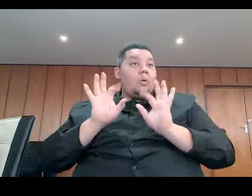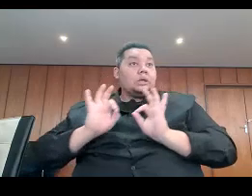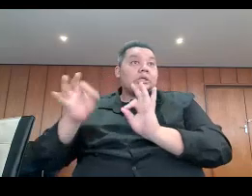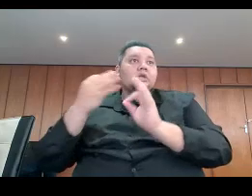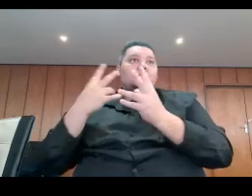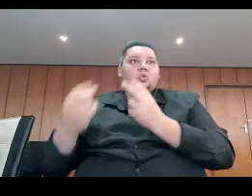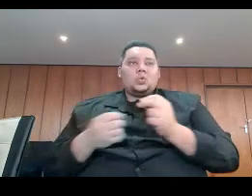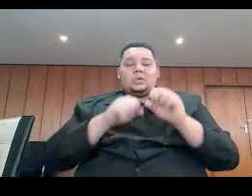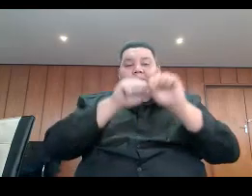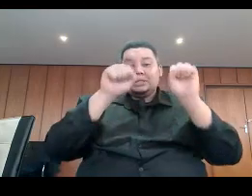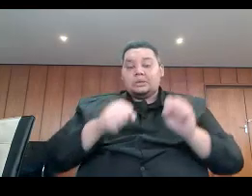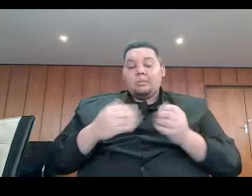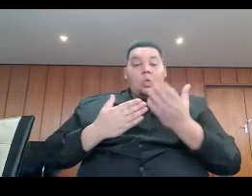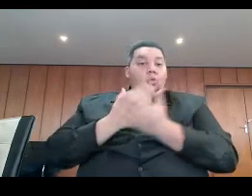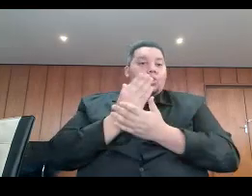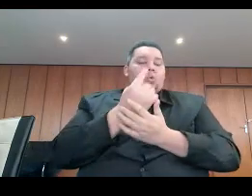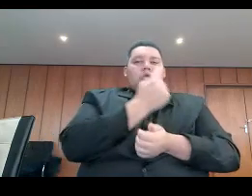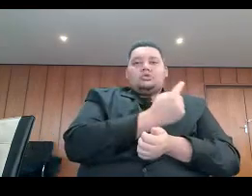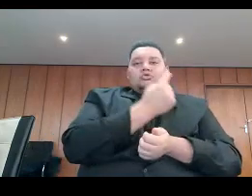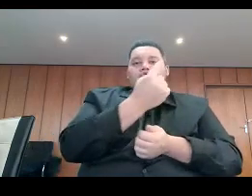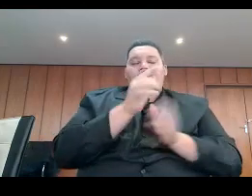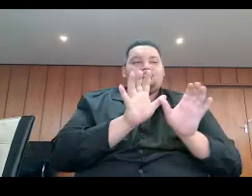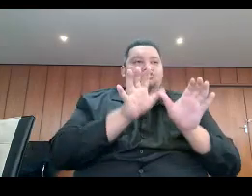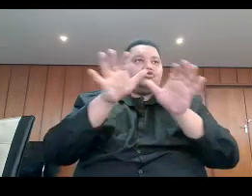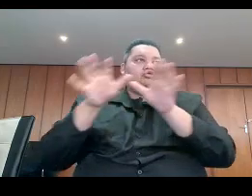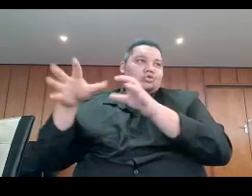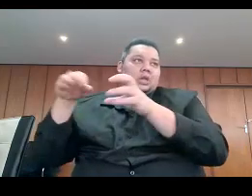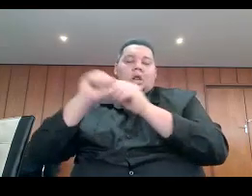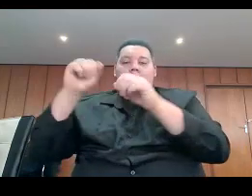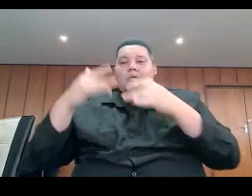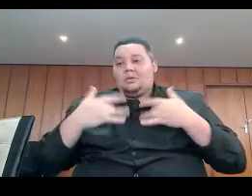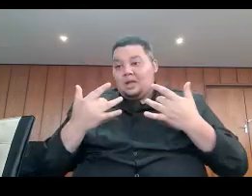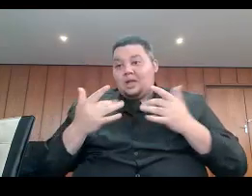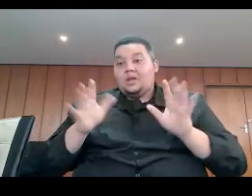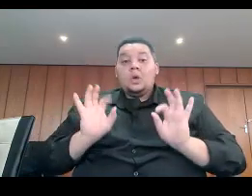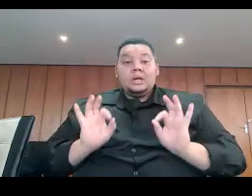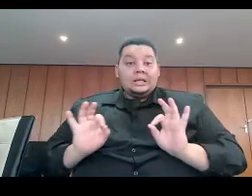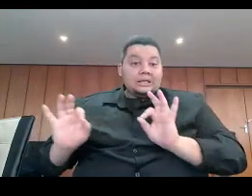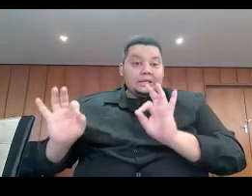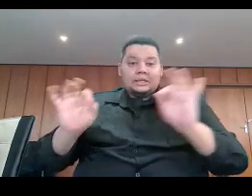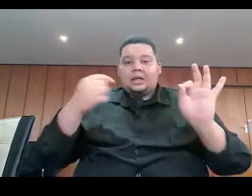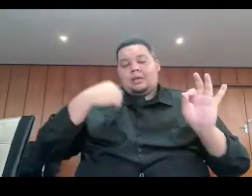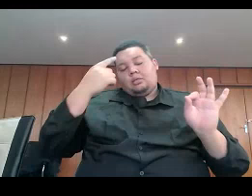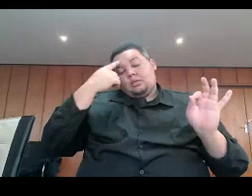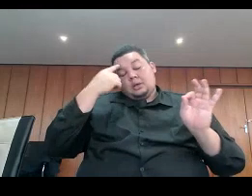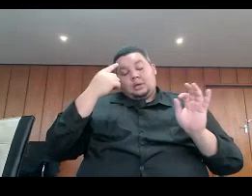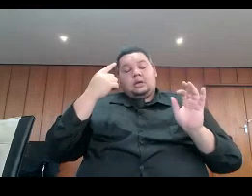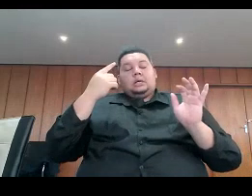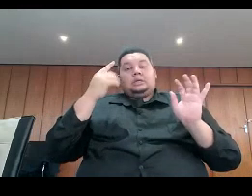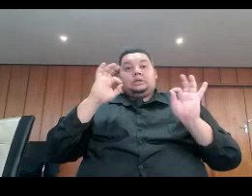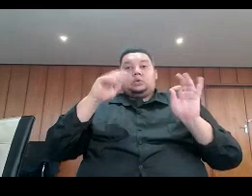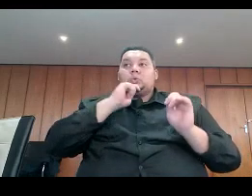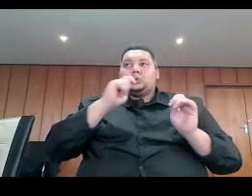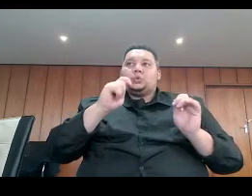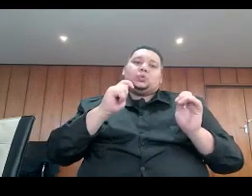systematically across every sector in life. And so that, I think, is a place that